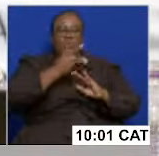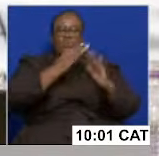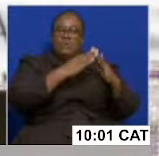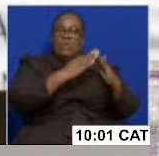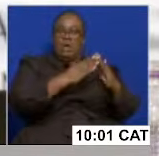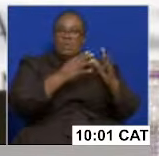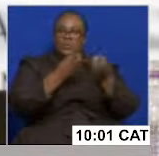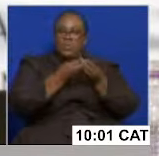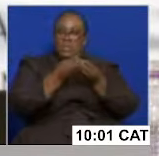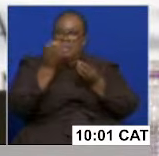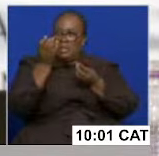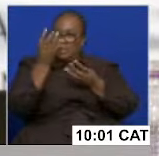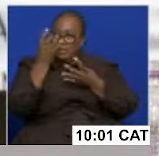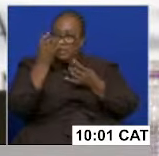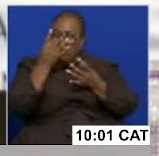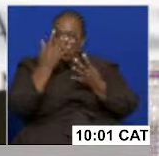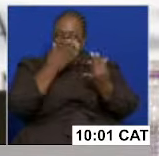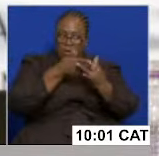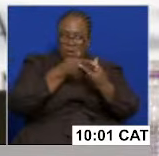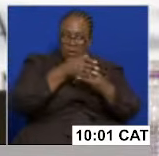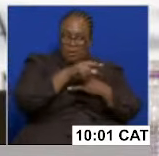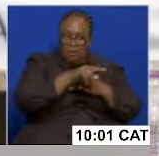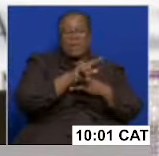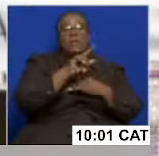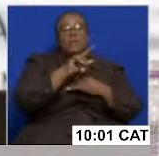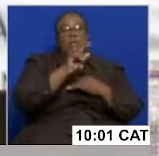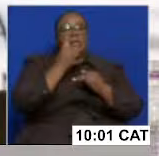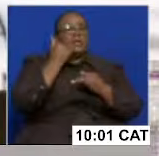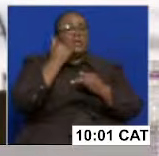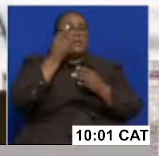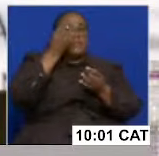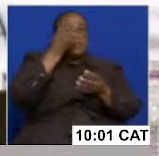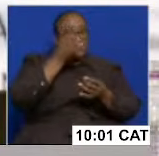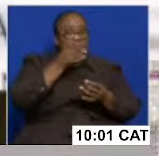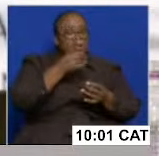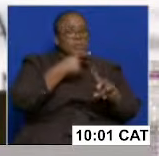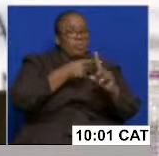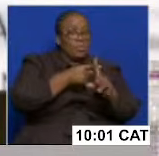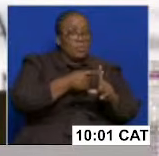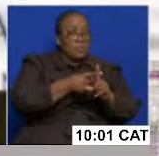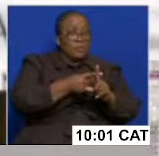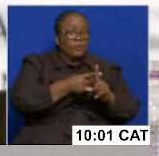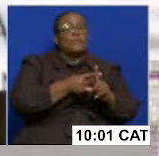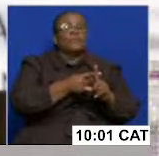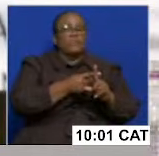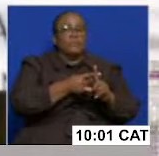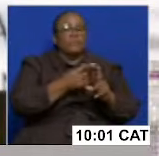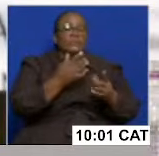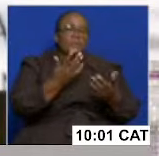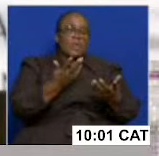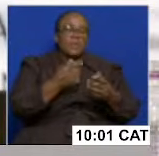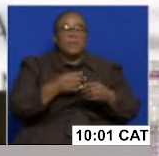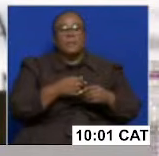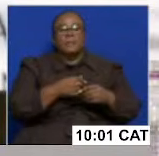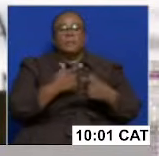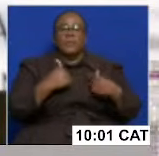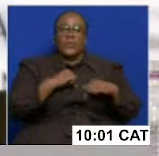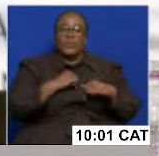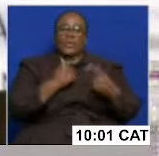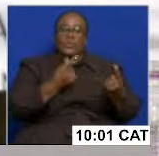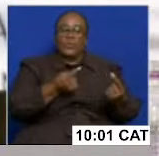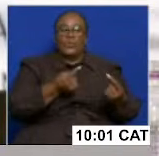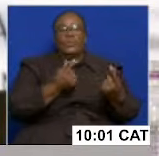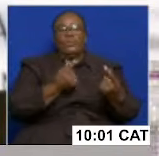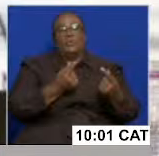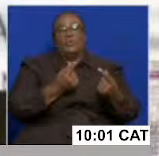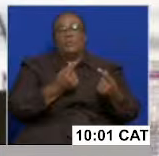that house, if that information is positive, then we do the necessary. We